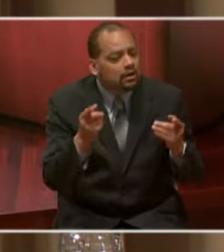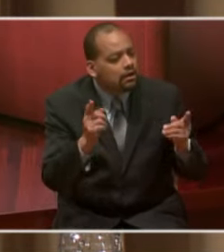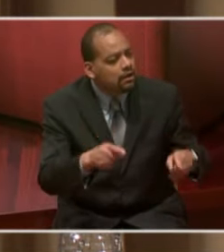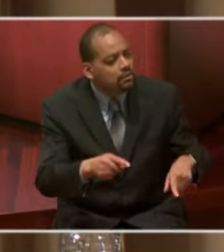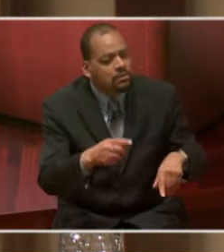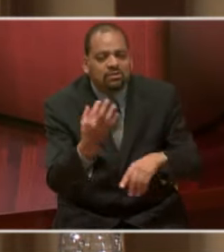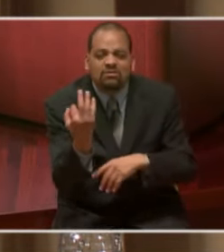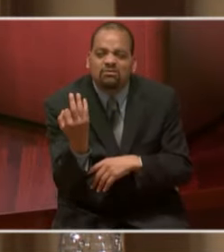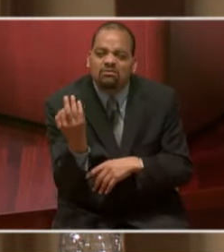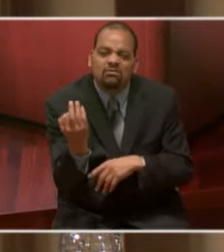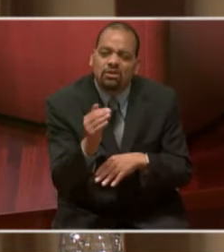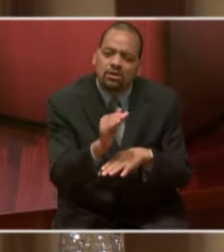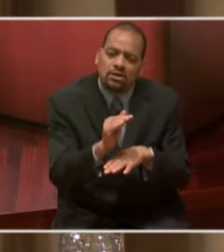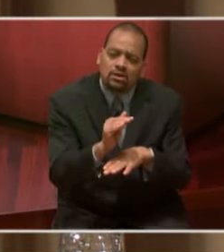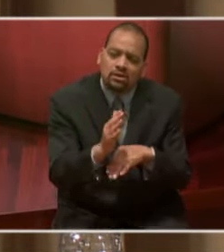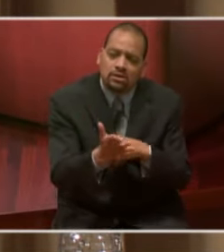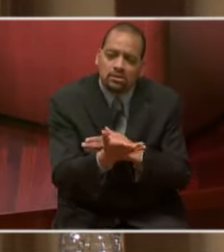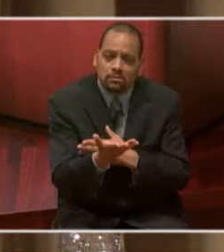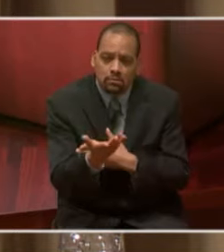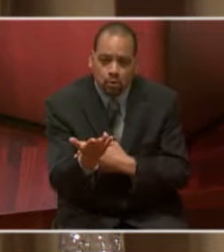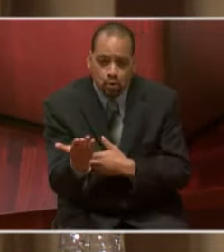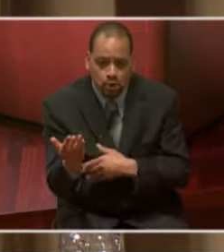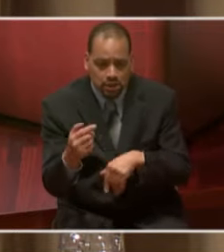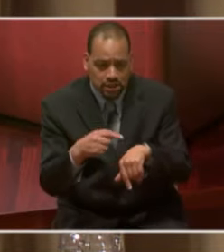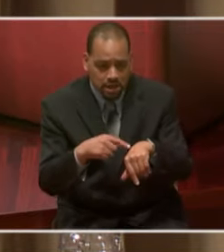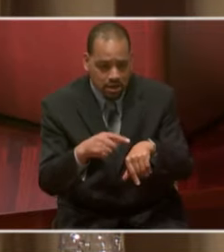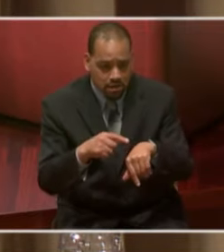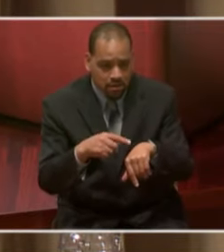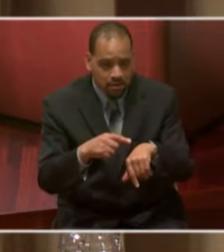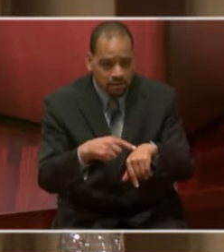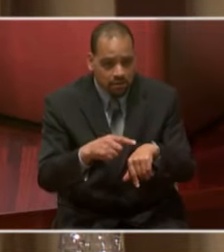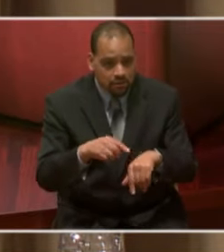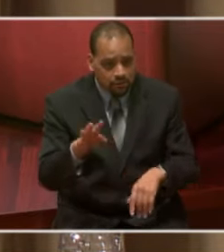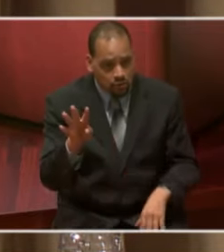let us in. He closed the door.